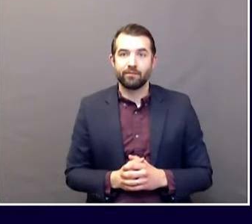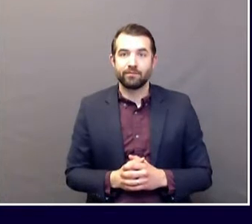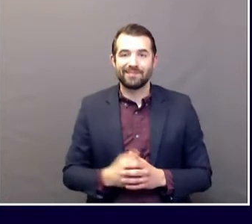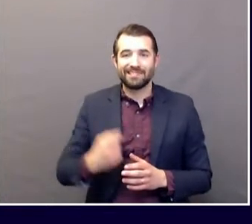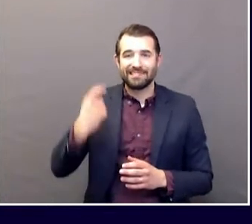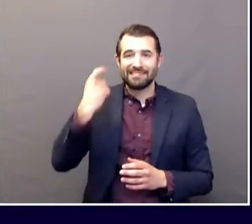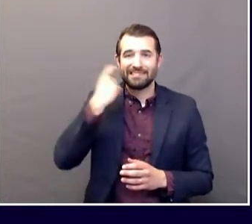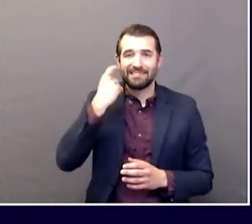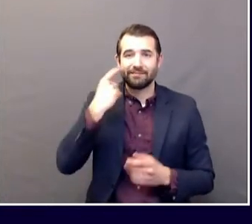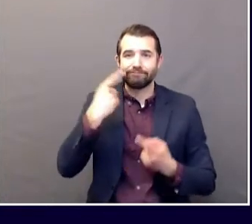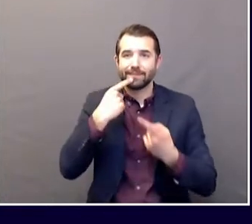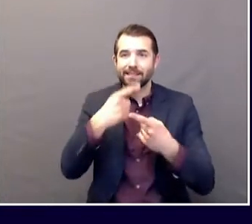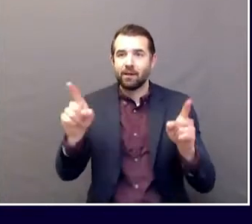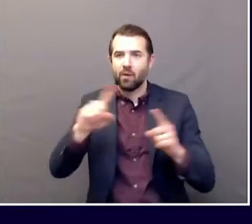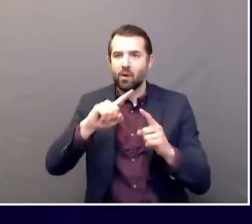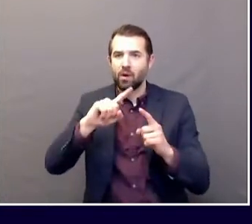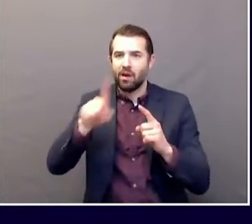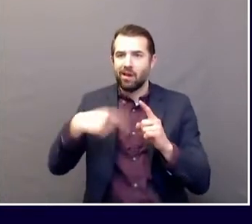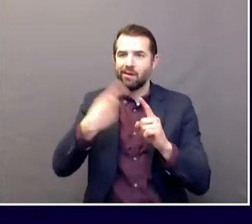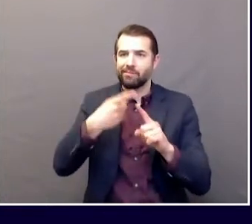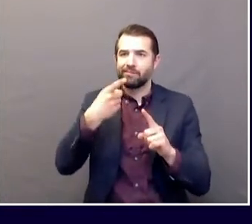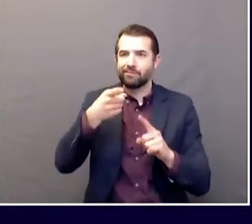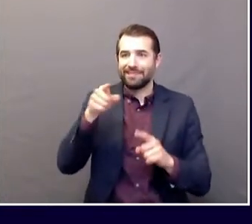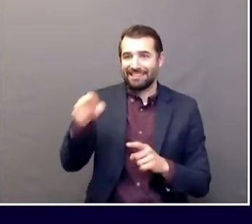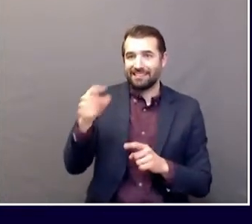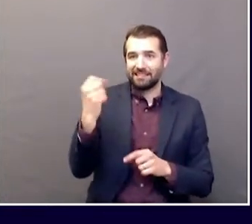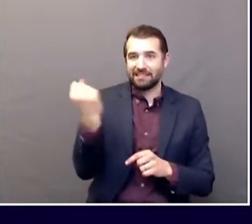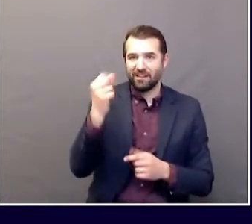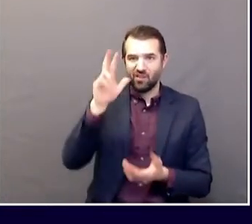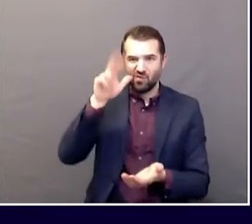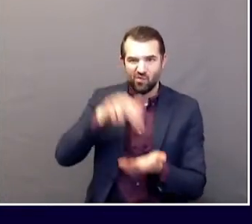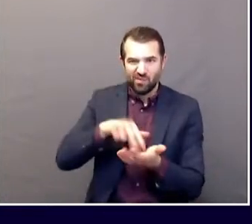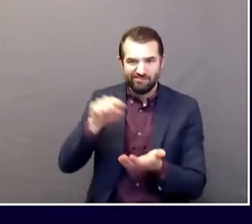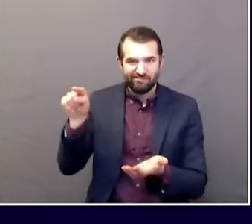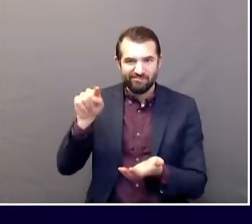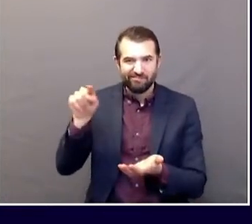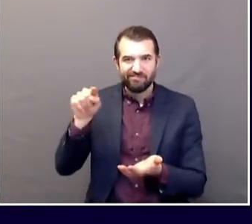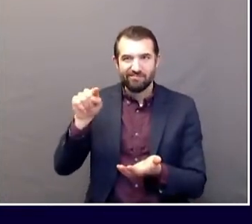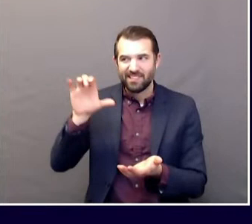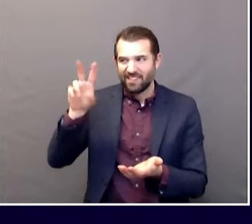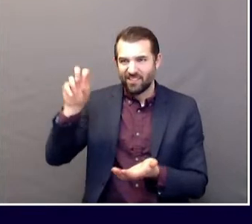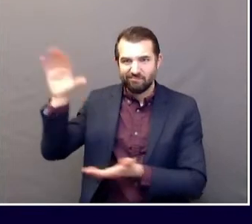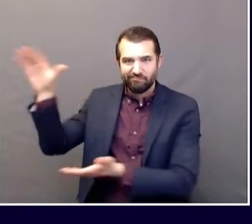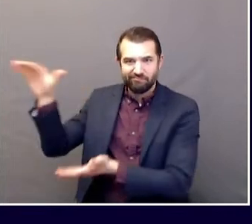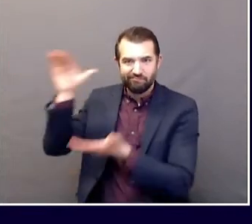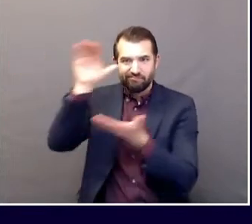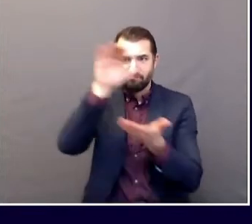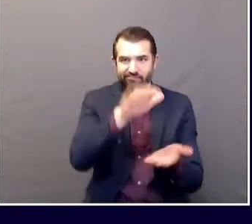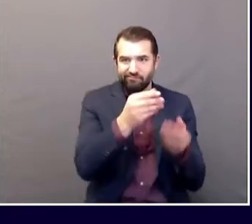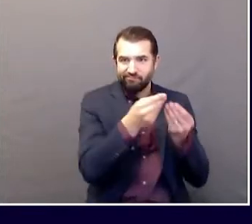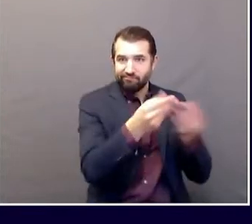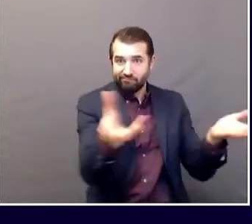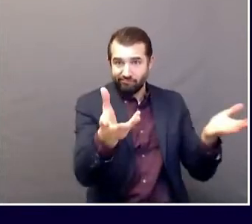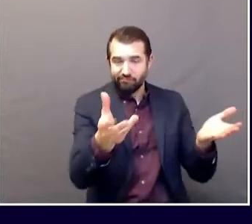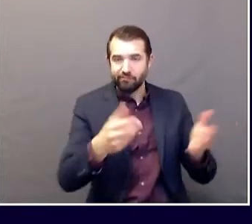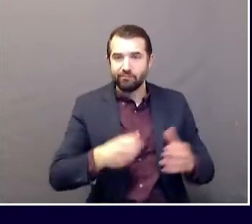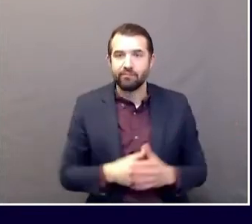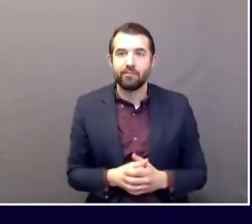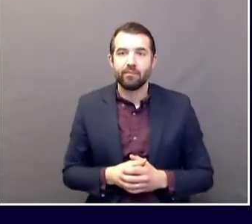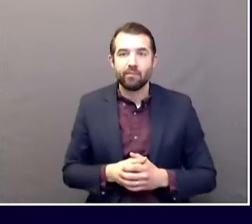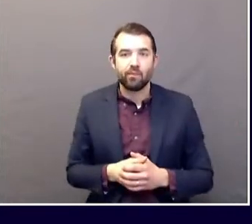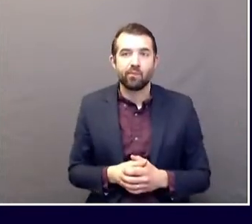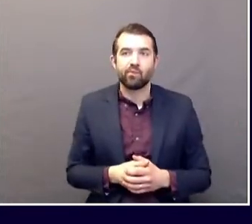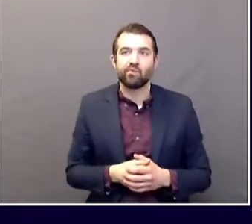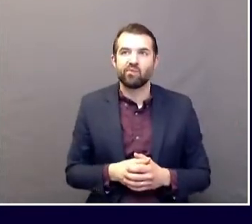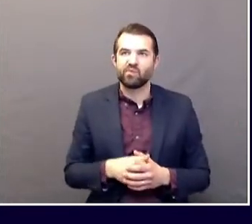I hope that this question can still be answered. But we were curious what's going to happen after the retail pharmacies, such